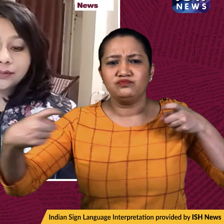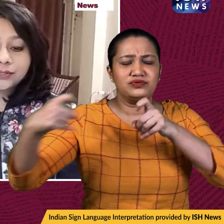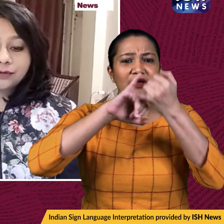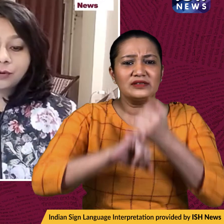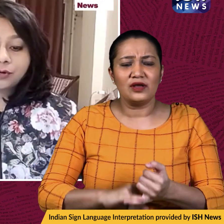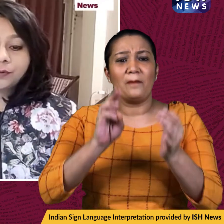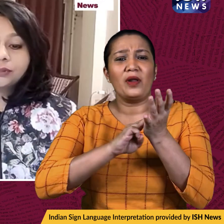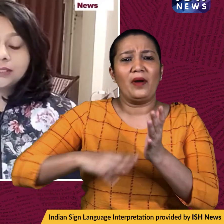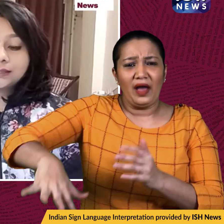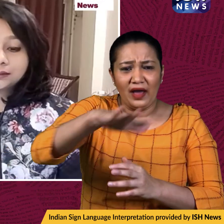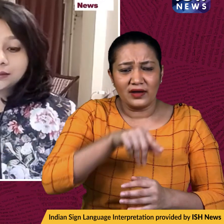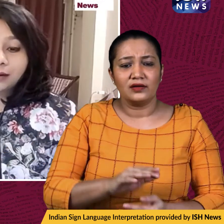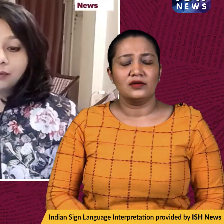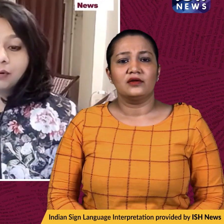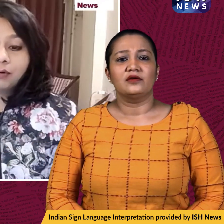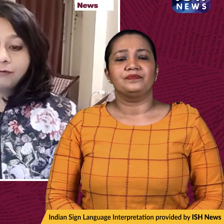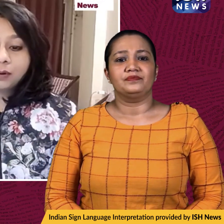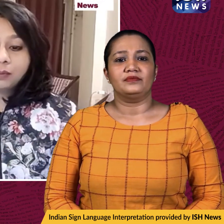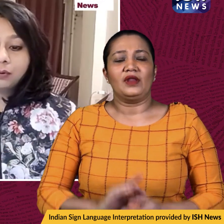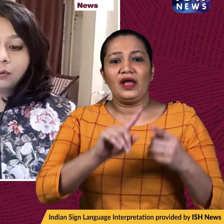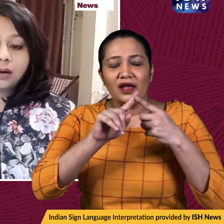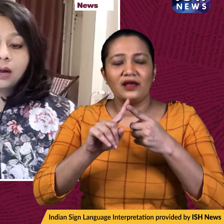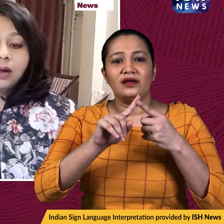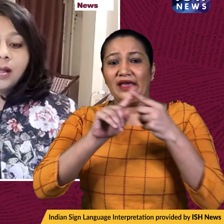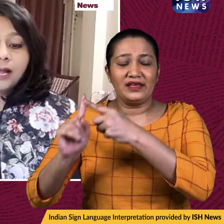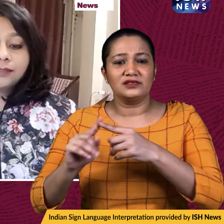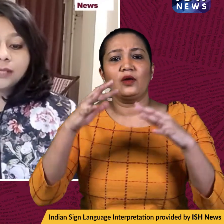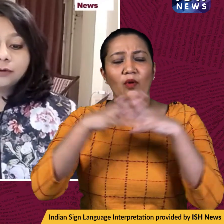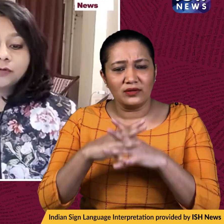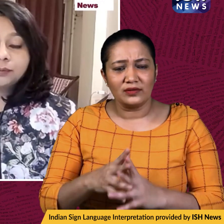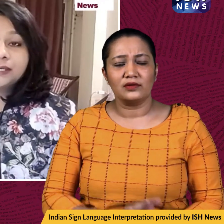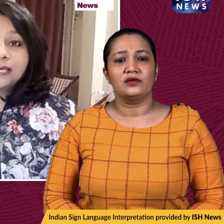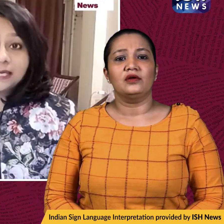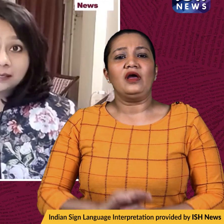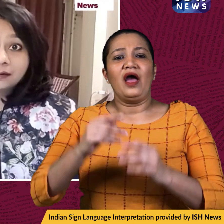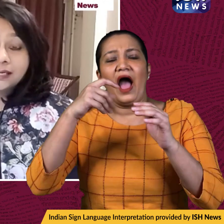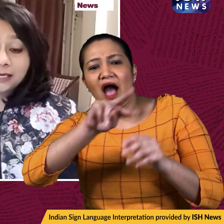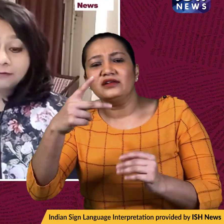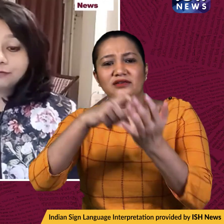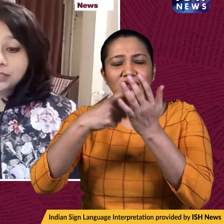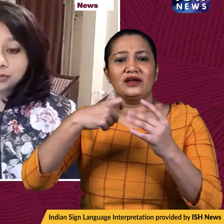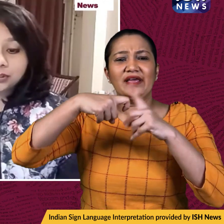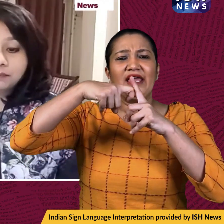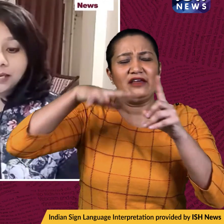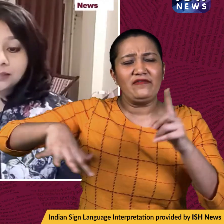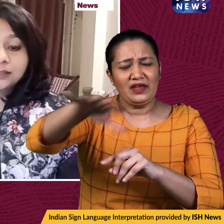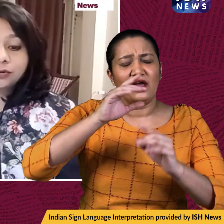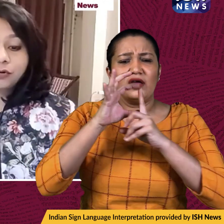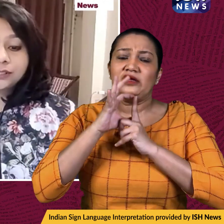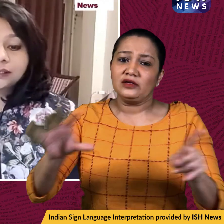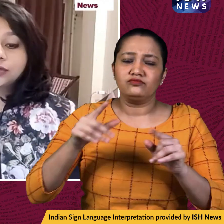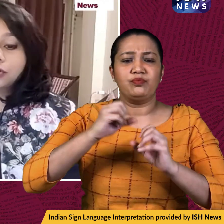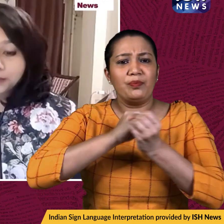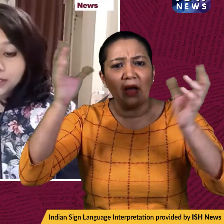the southern city of Mariupol, the eastern town of Volnovka, and the town of Irpin in Kiev region meant